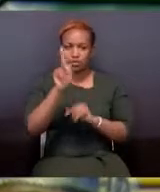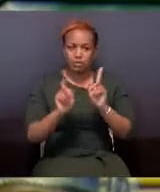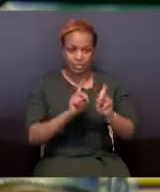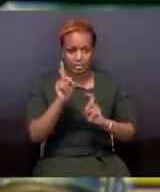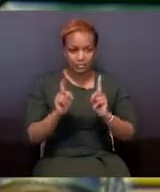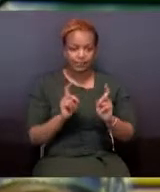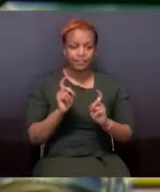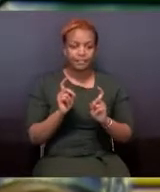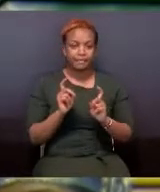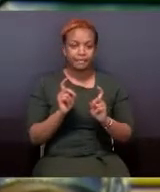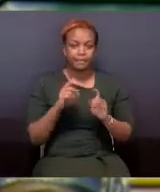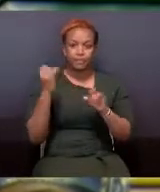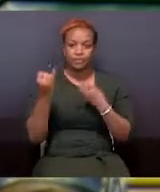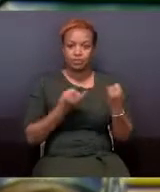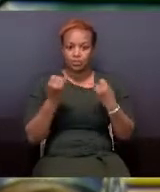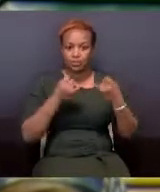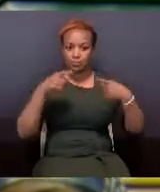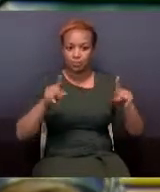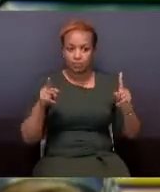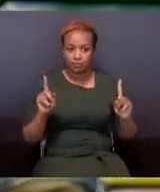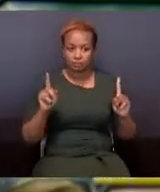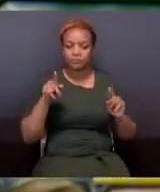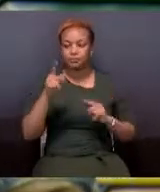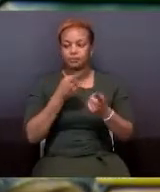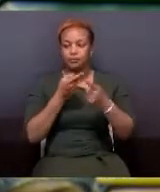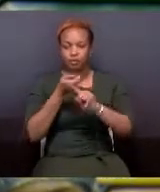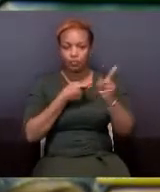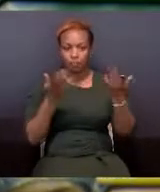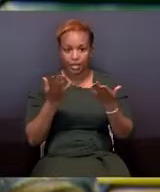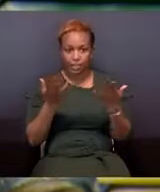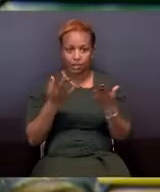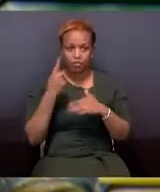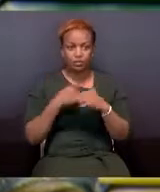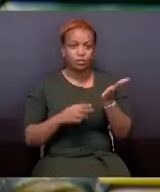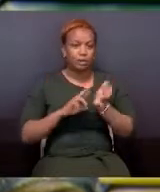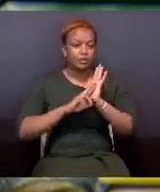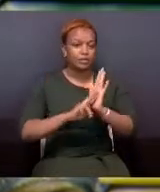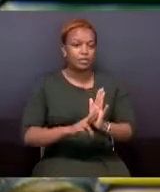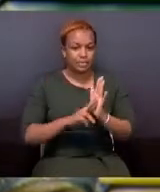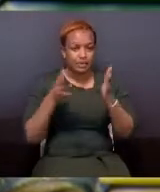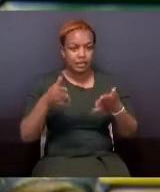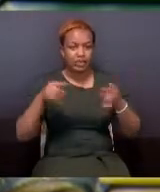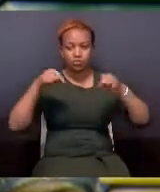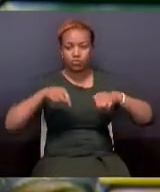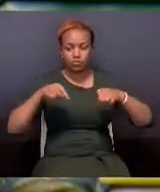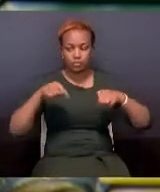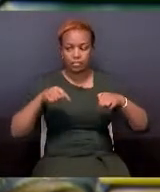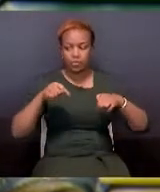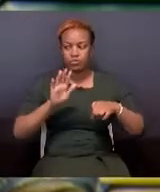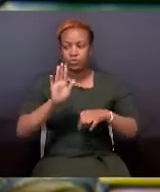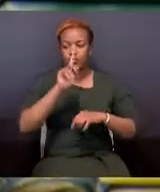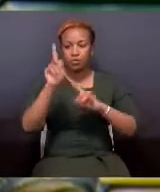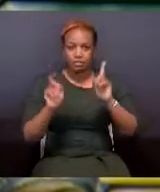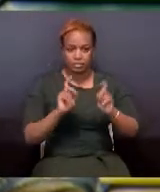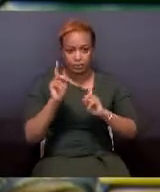purpose of everyone, just introduce yourself, right? Where you're from, and what you represent here today, and then you can go ahead with your question.